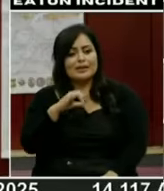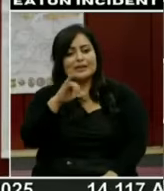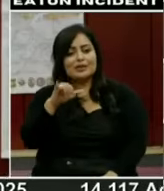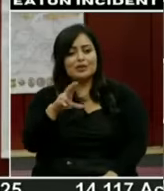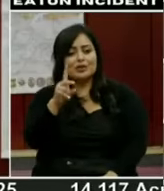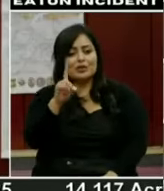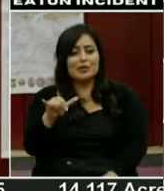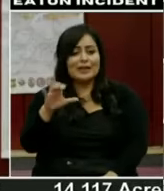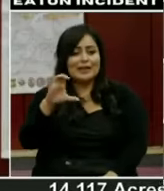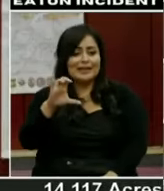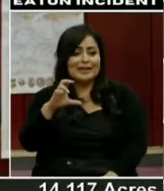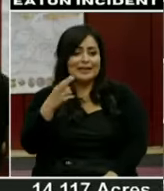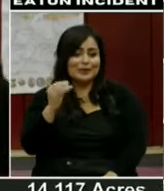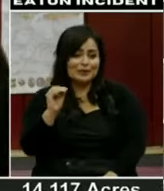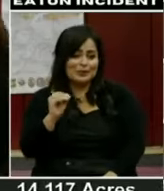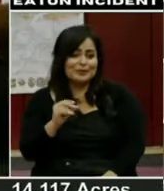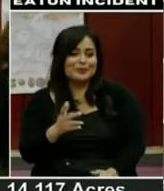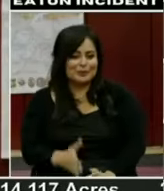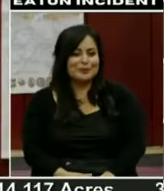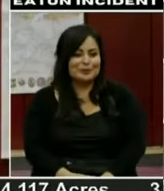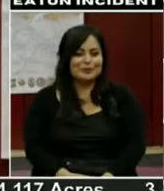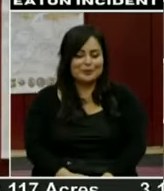up.